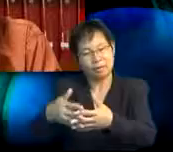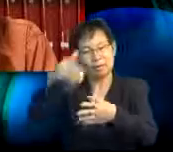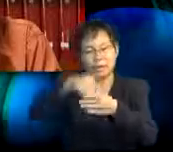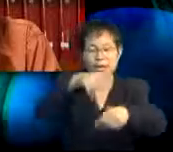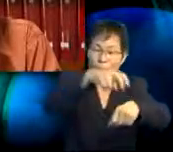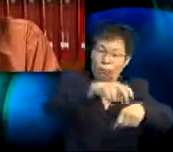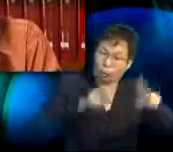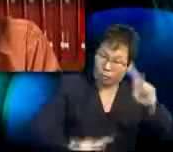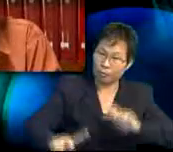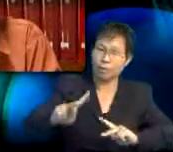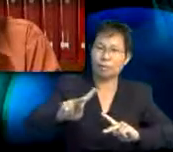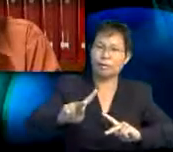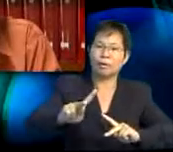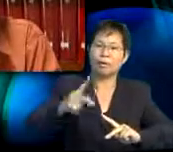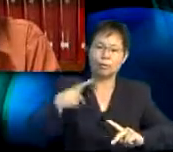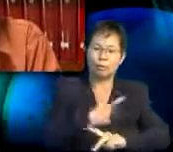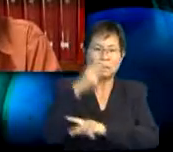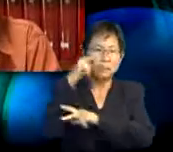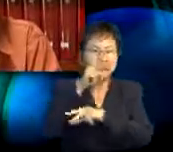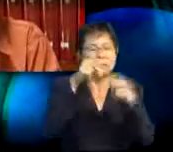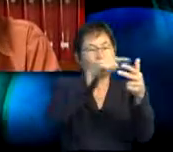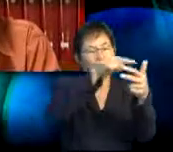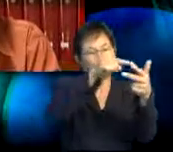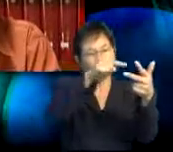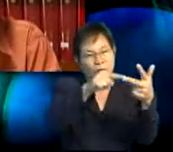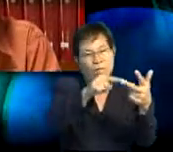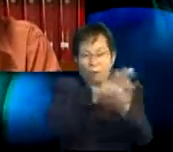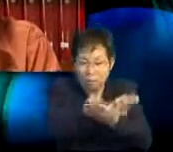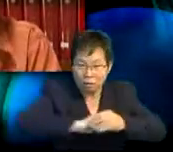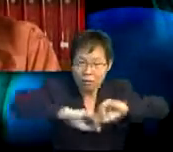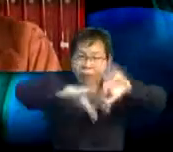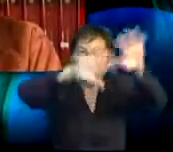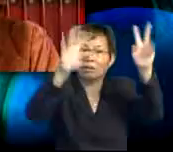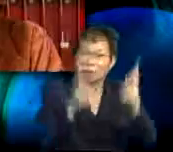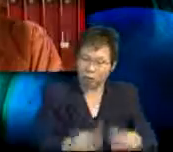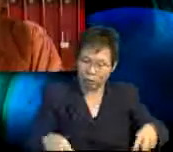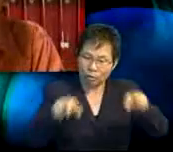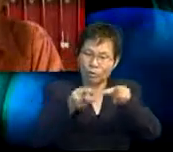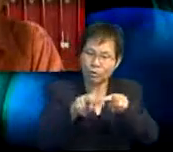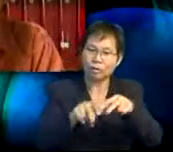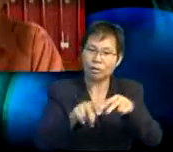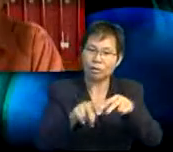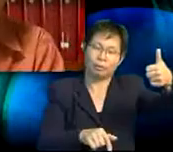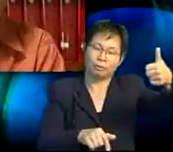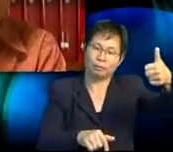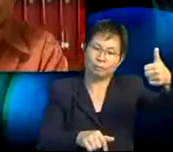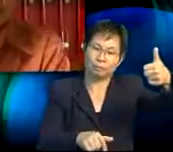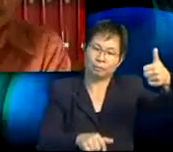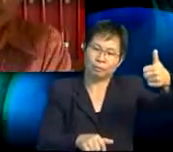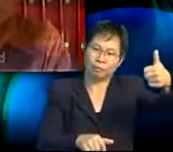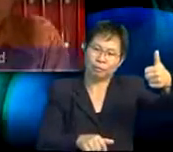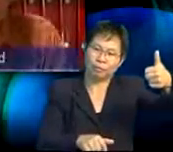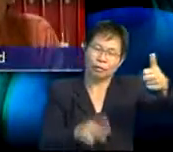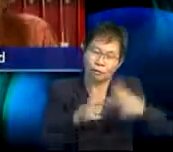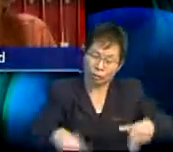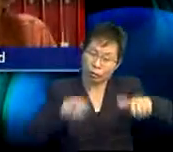Potato People, we see 3 very clear values. Value number 1. In value number